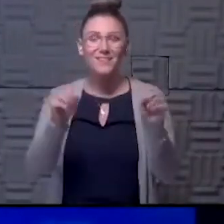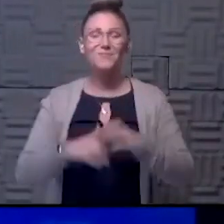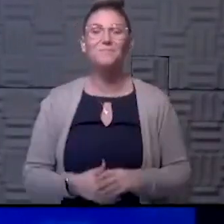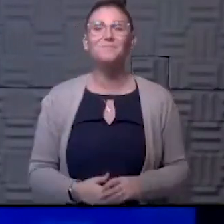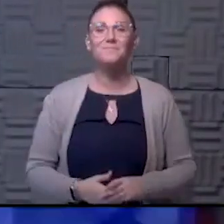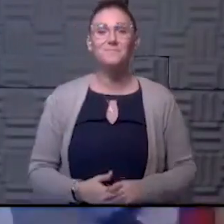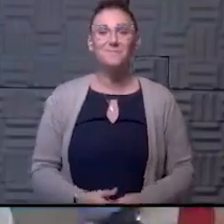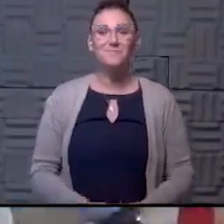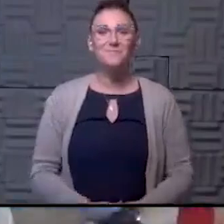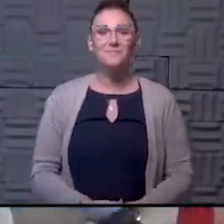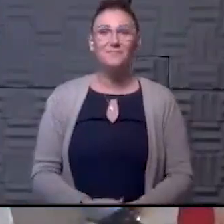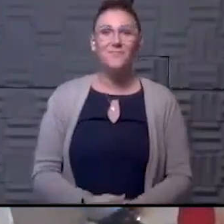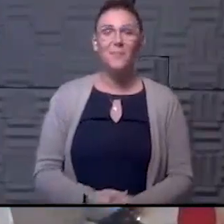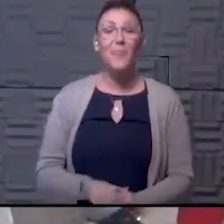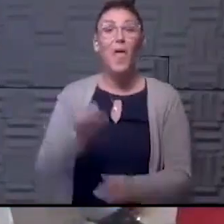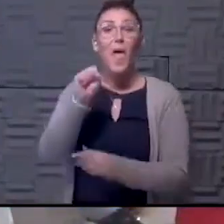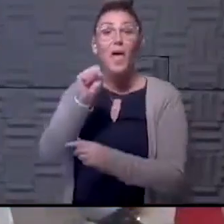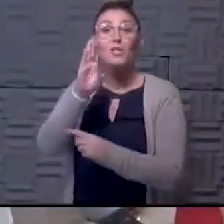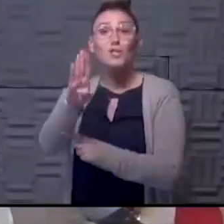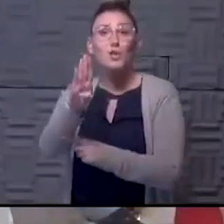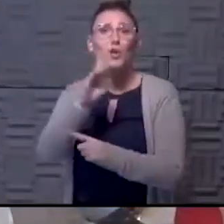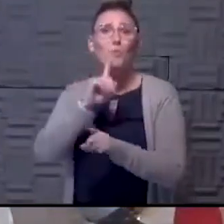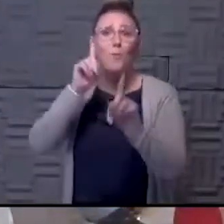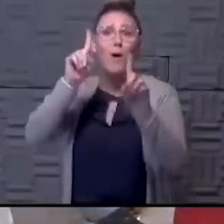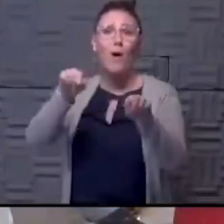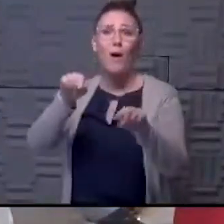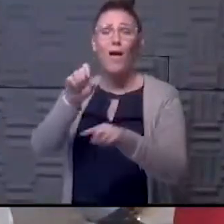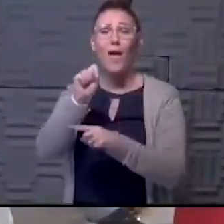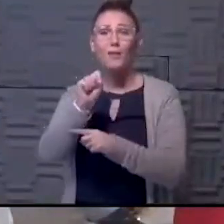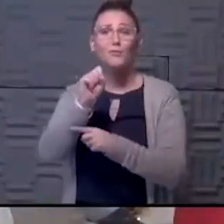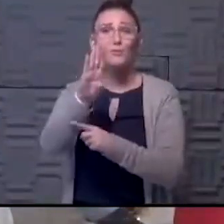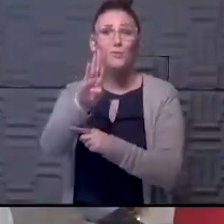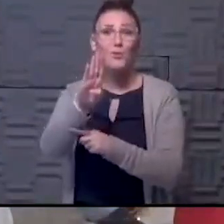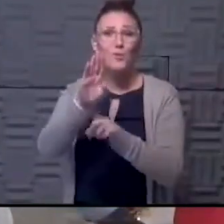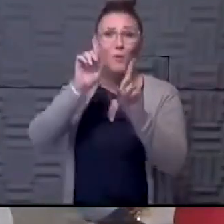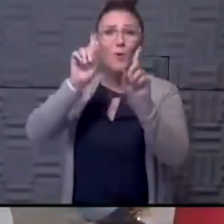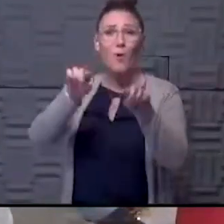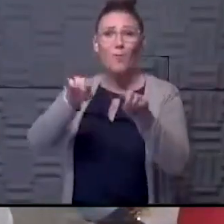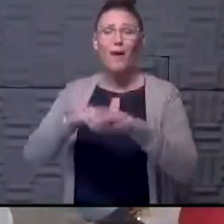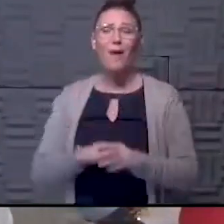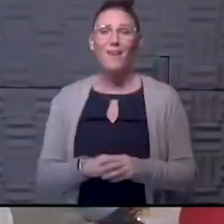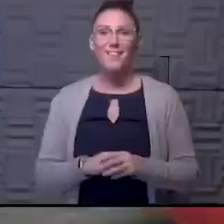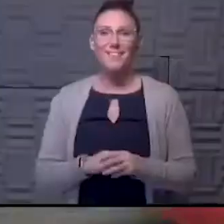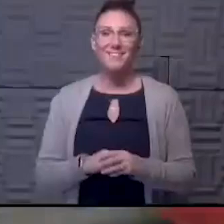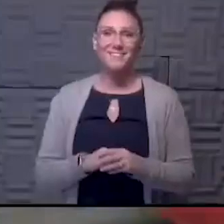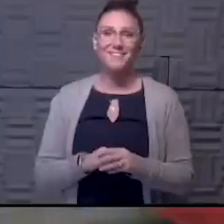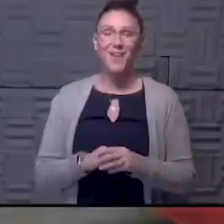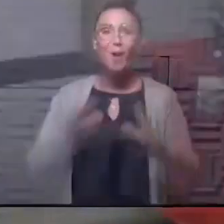Super Bowl down! Super Bowl down! Super Bowl down!